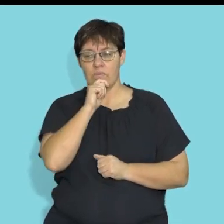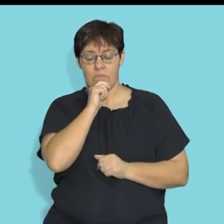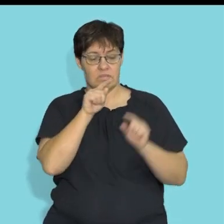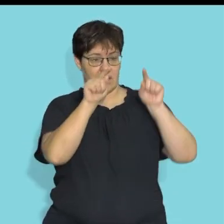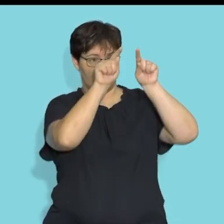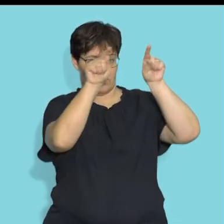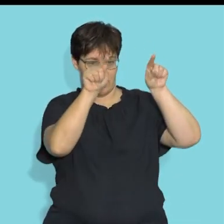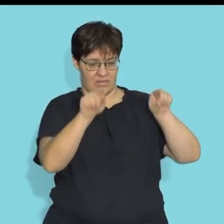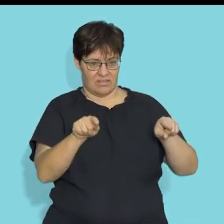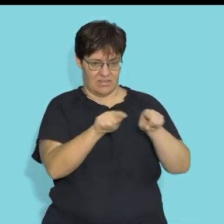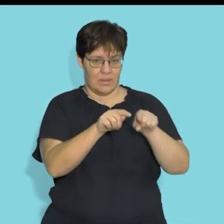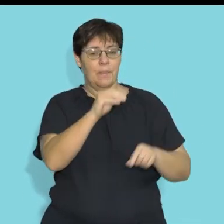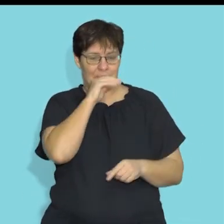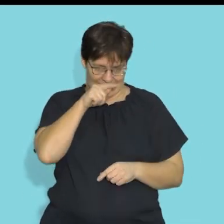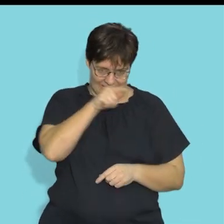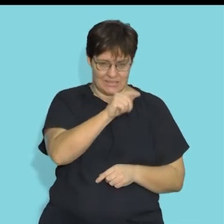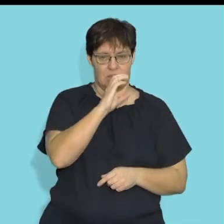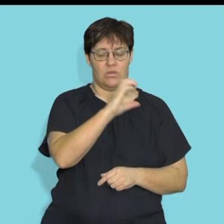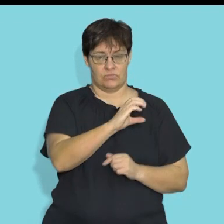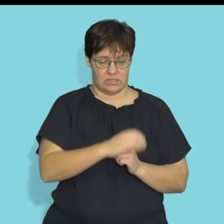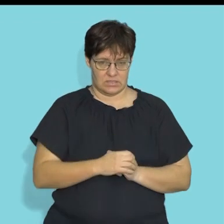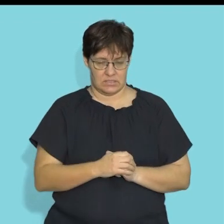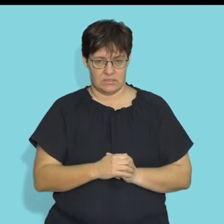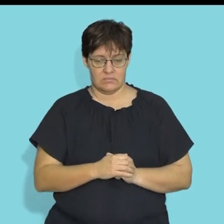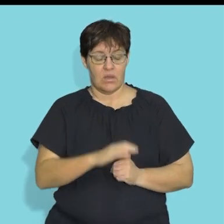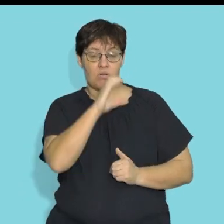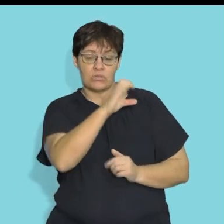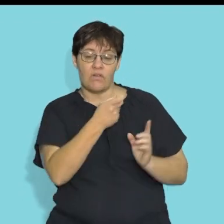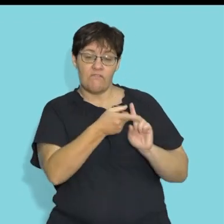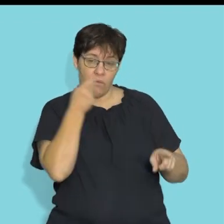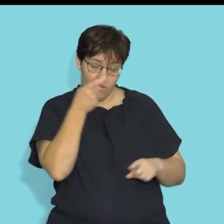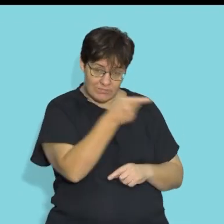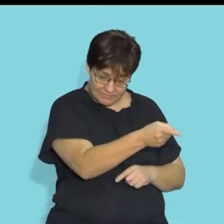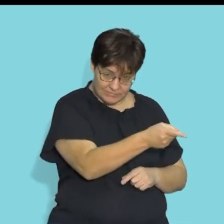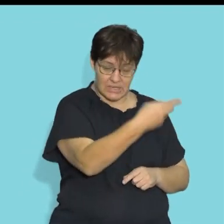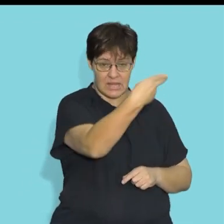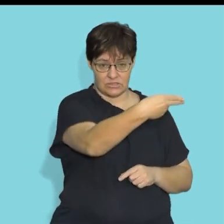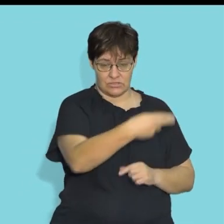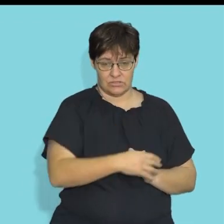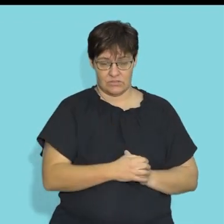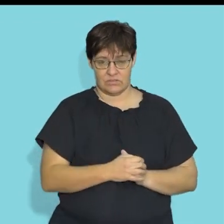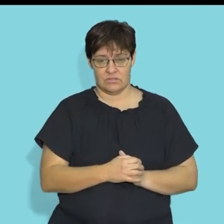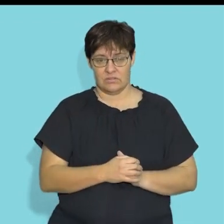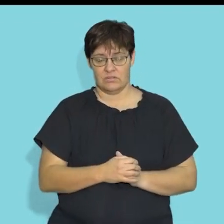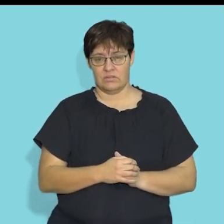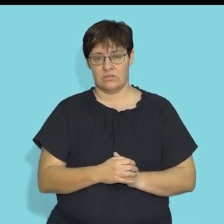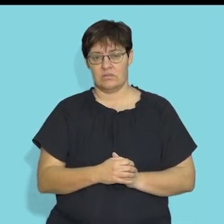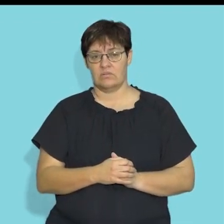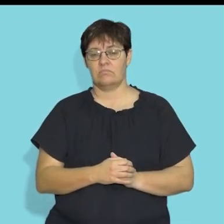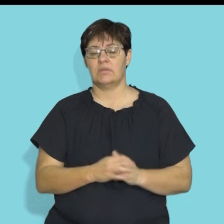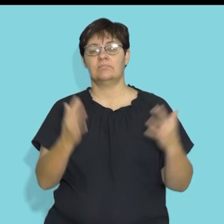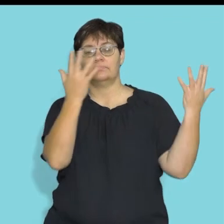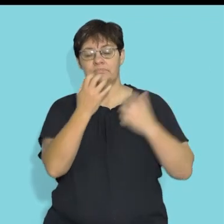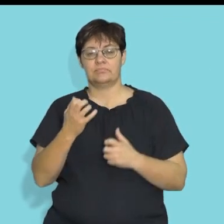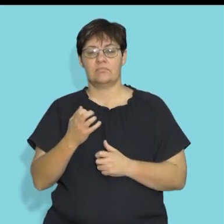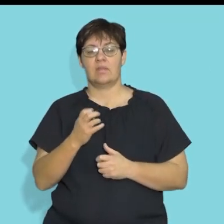the square brackets for concentration, so this is the concentration of hydrogen. And when we work on